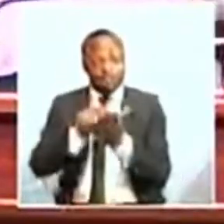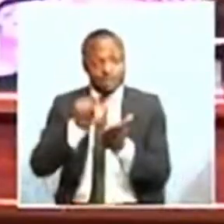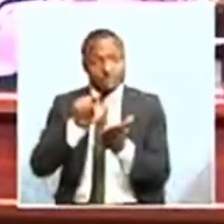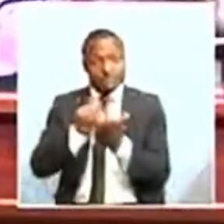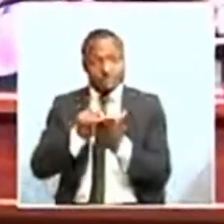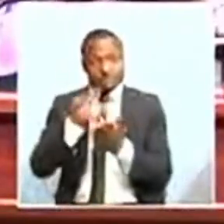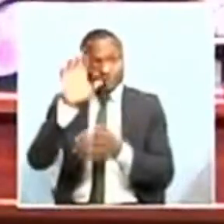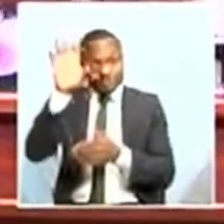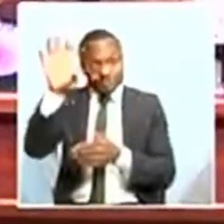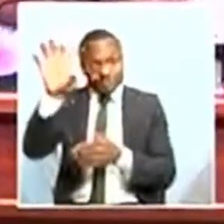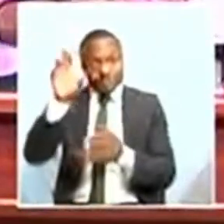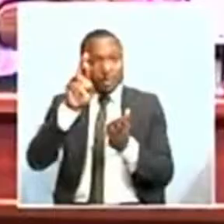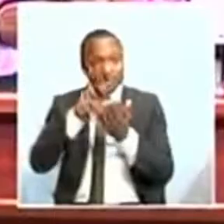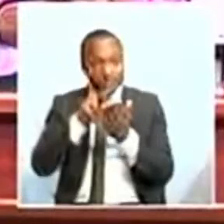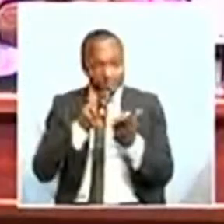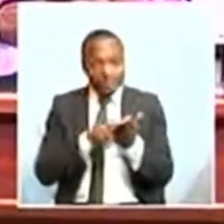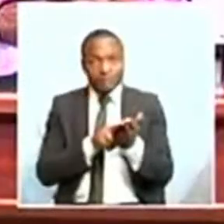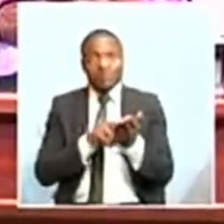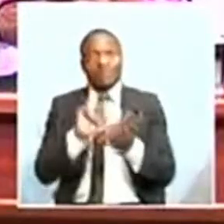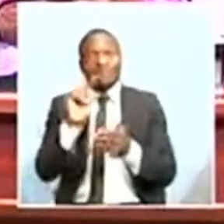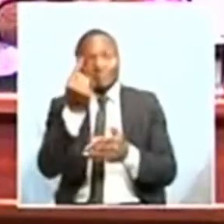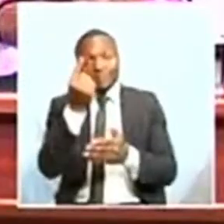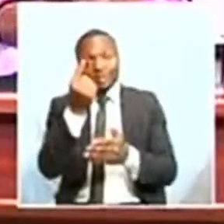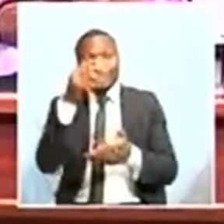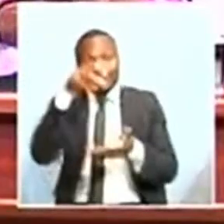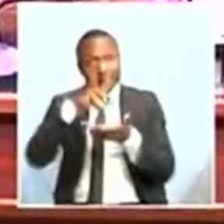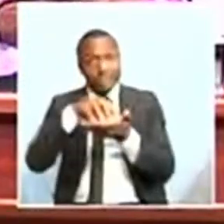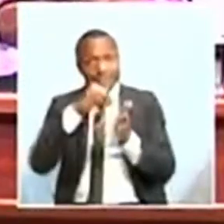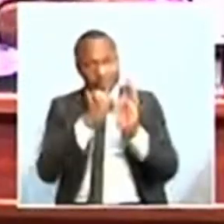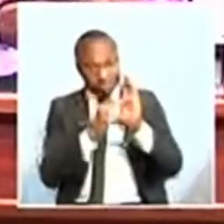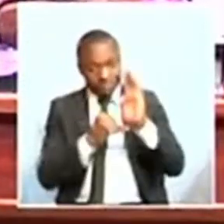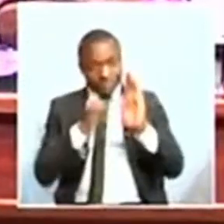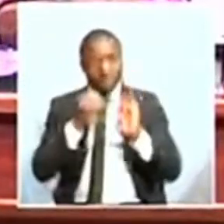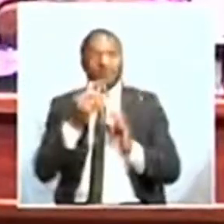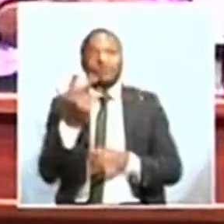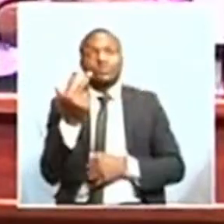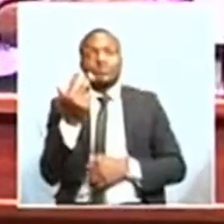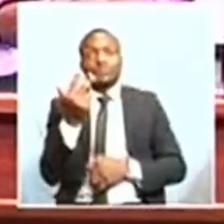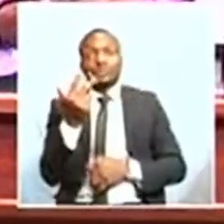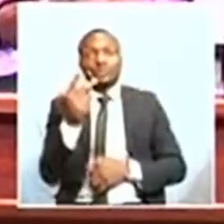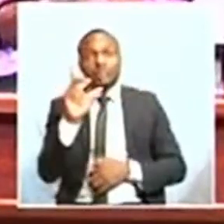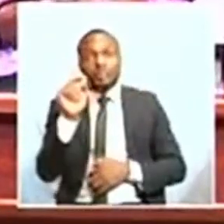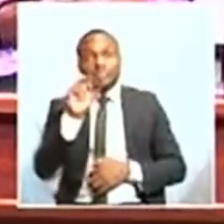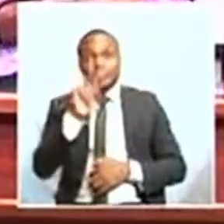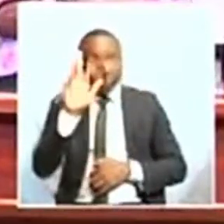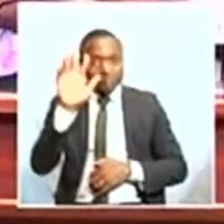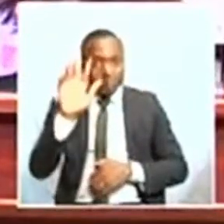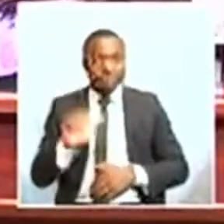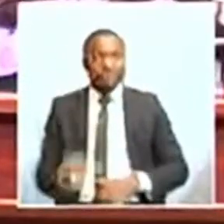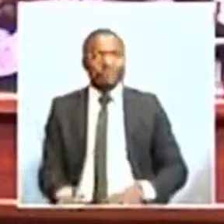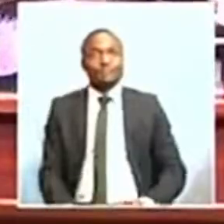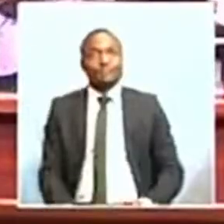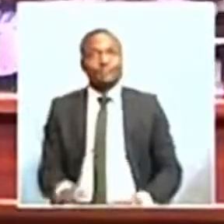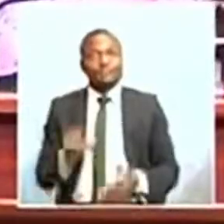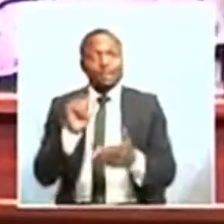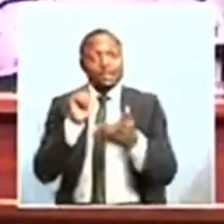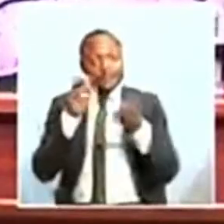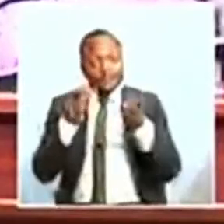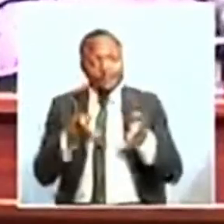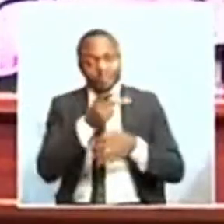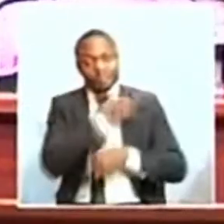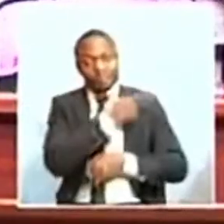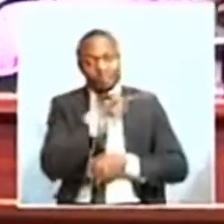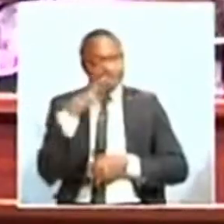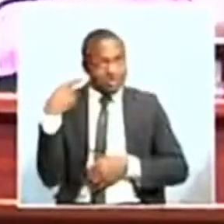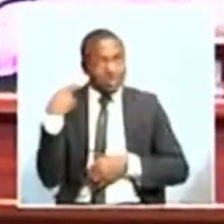Lusaka Province reported its first case on January 13, 2025. This August